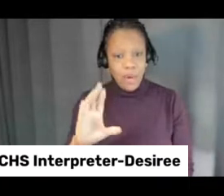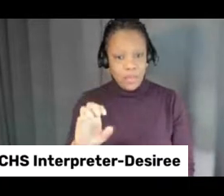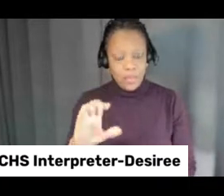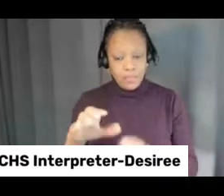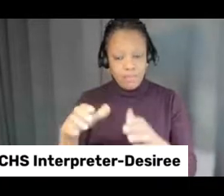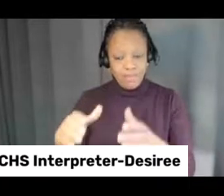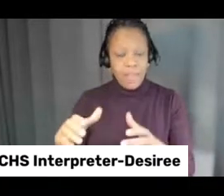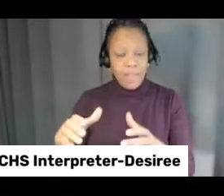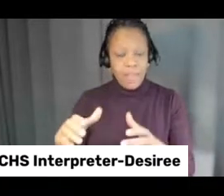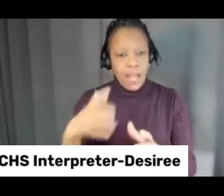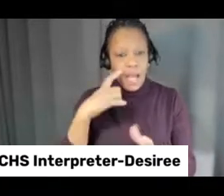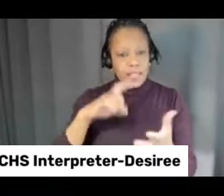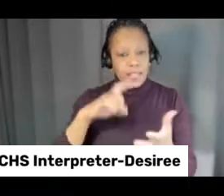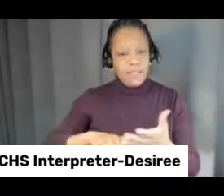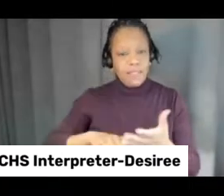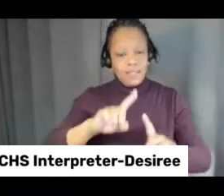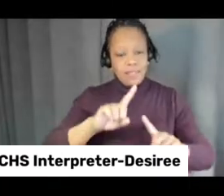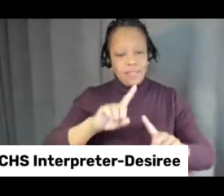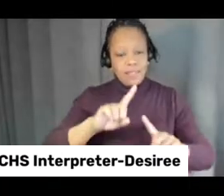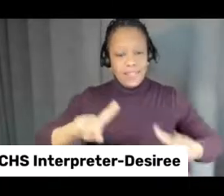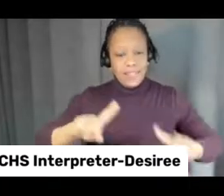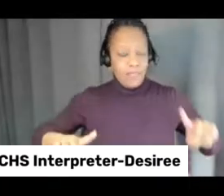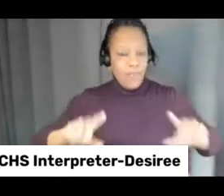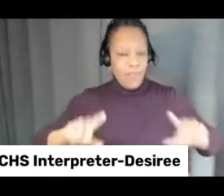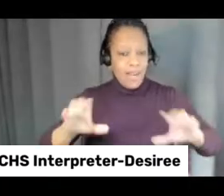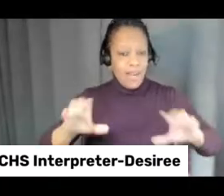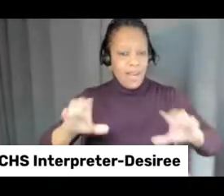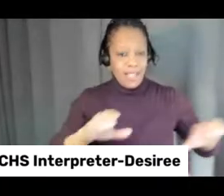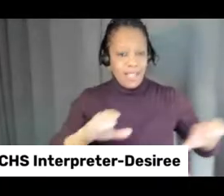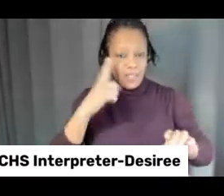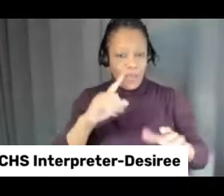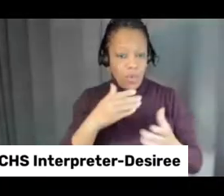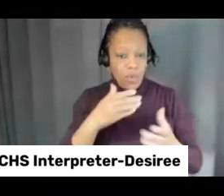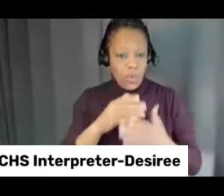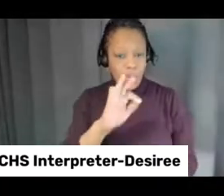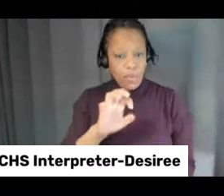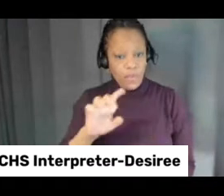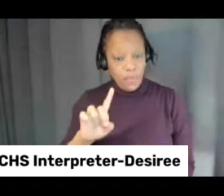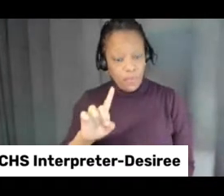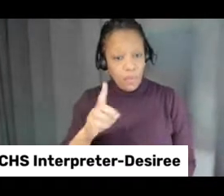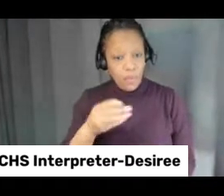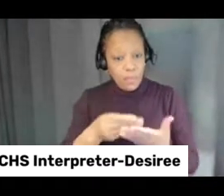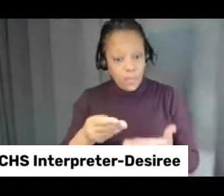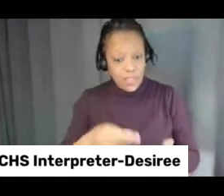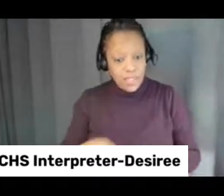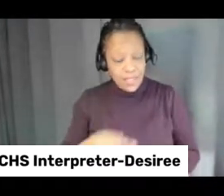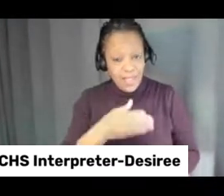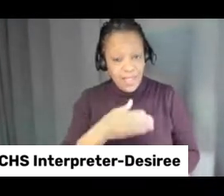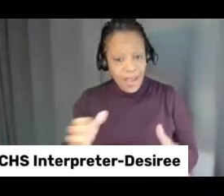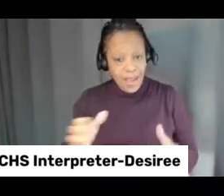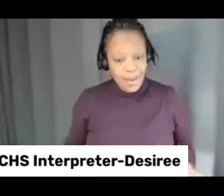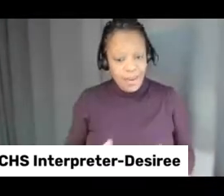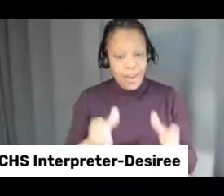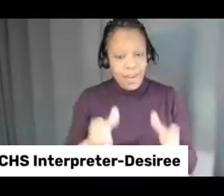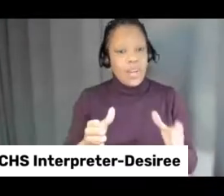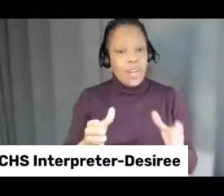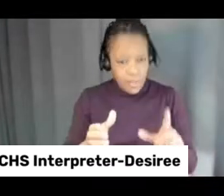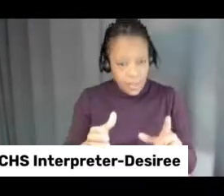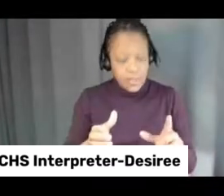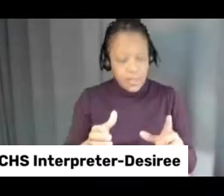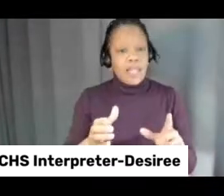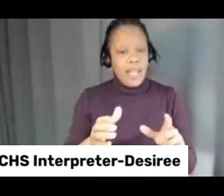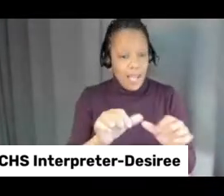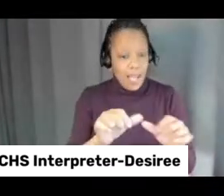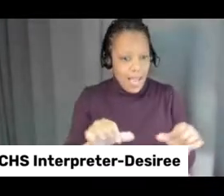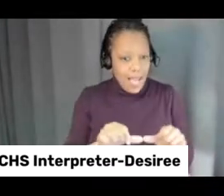different actions for the good food purchasing and encourages relevant Cook County agencies